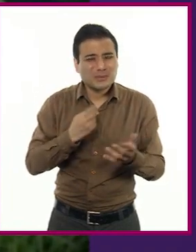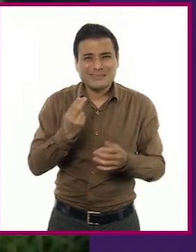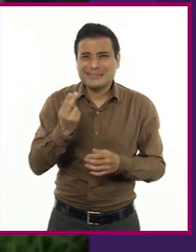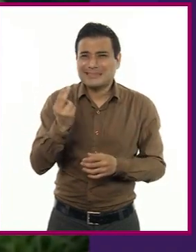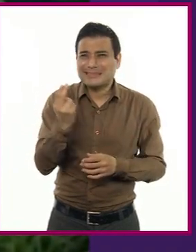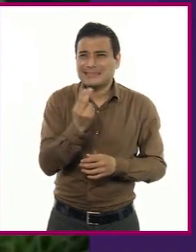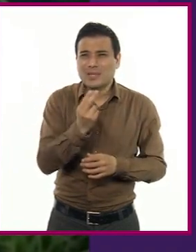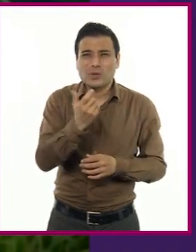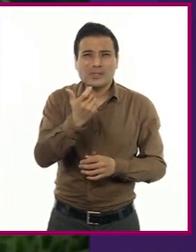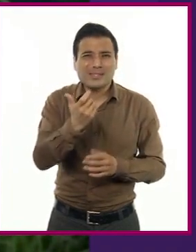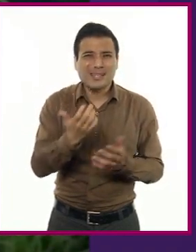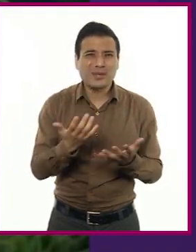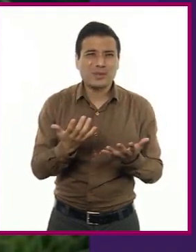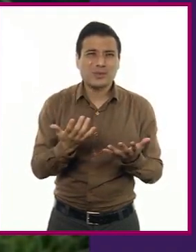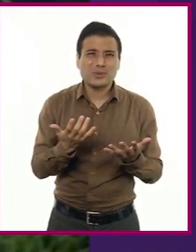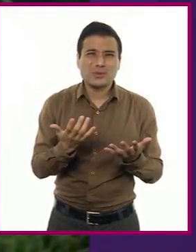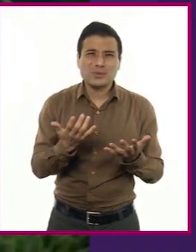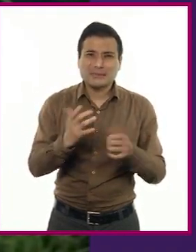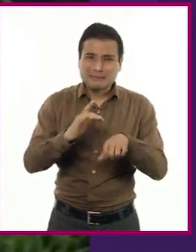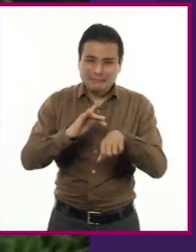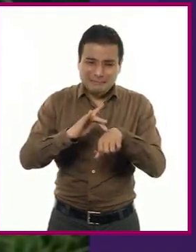stone. I have to hurry.